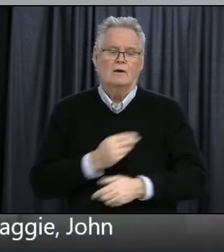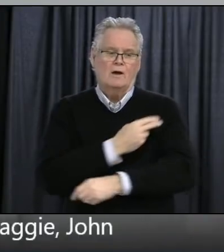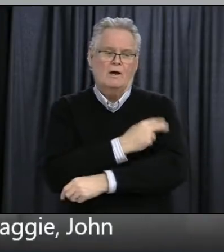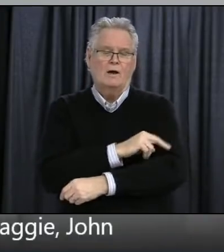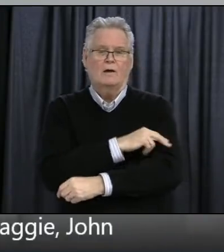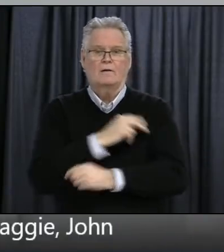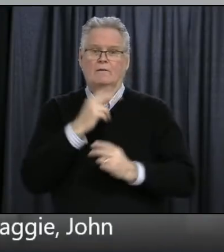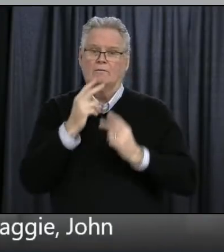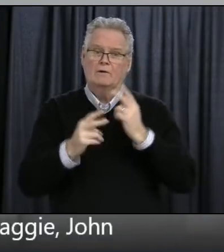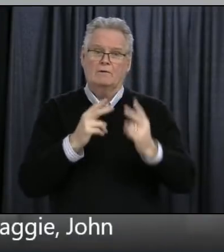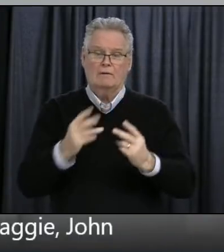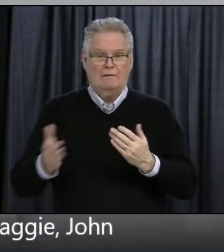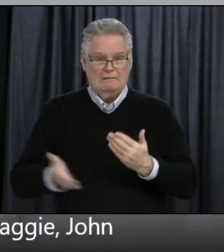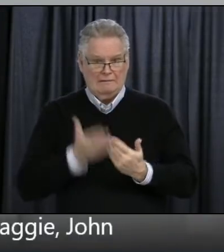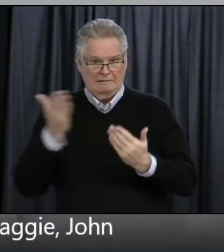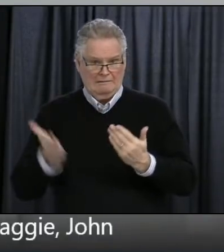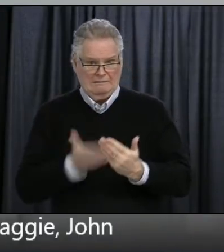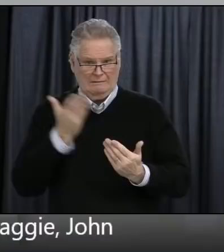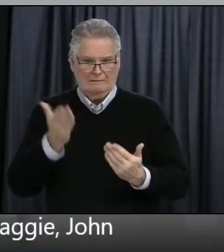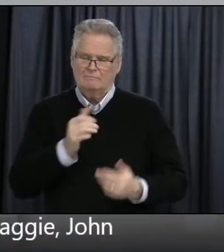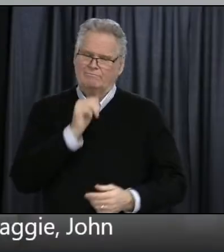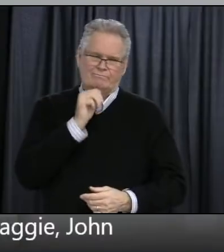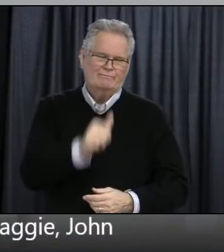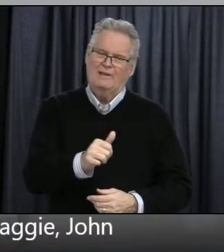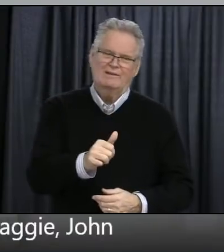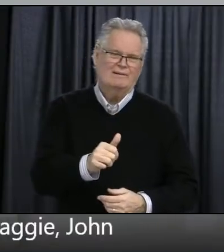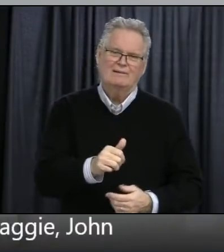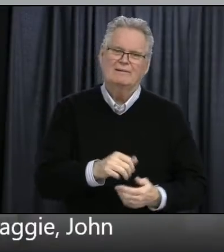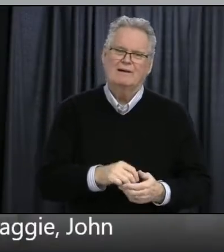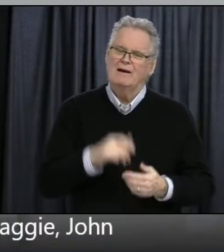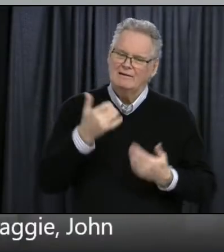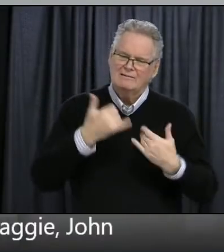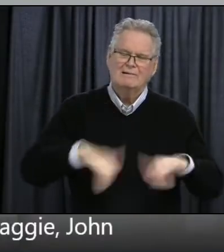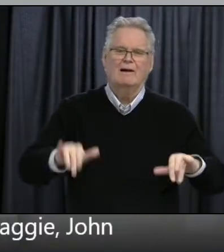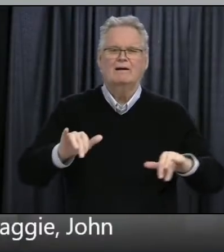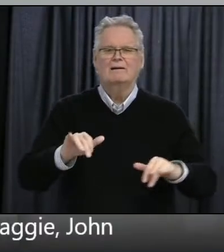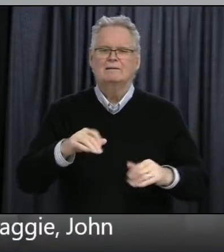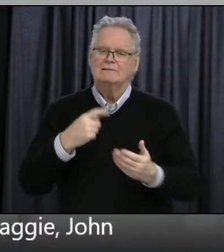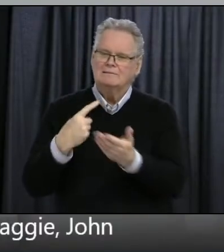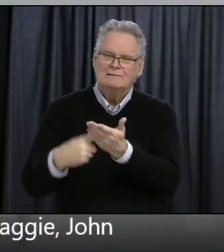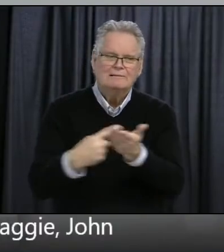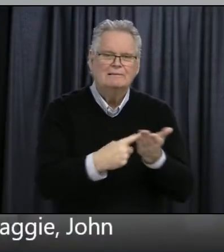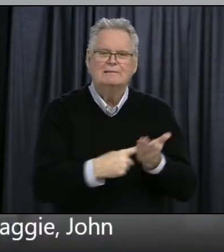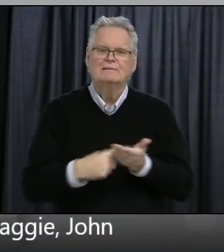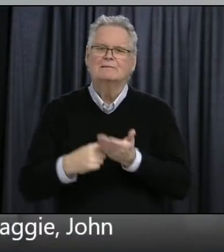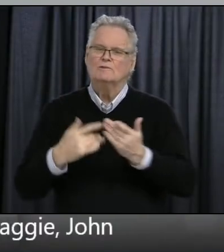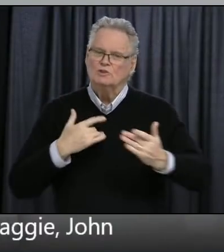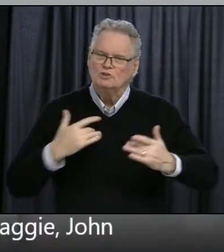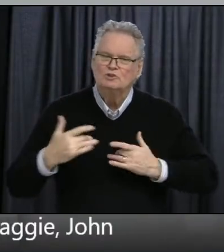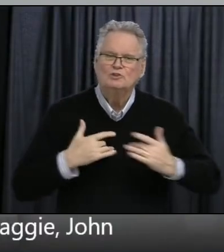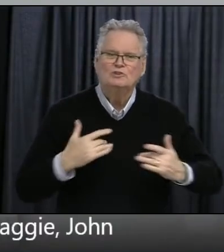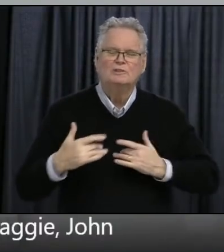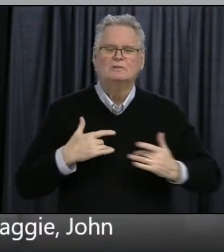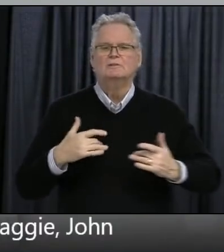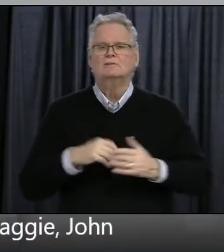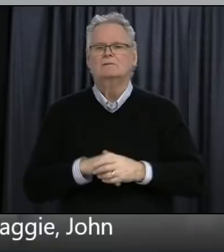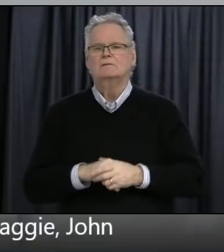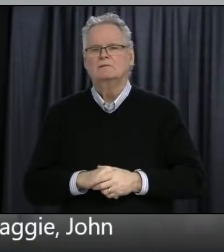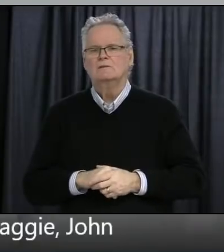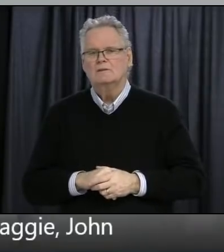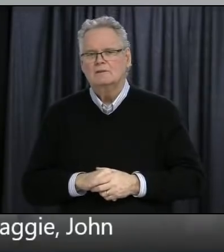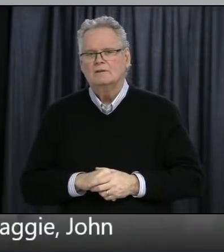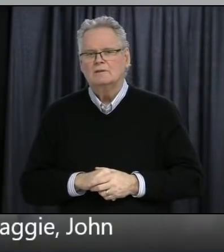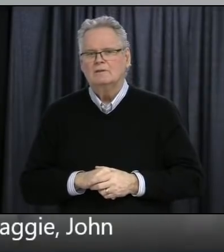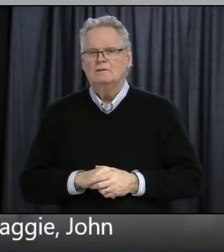pandemic, and we've had long discussions here about that and about long-term care. There is a provision for